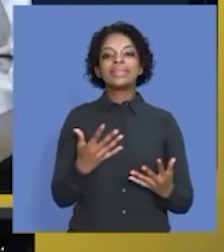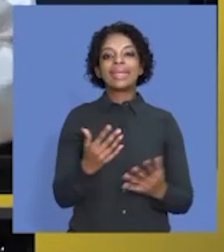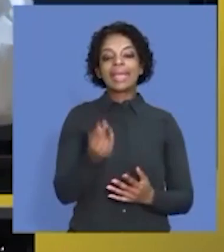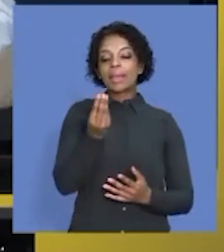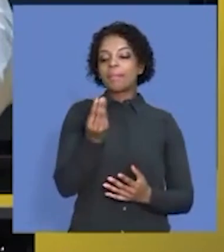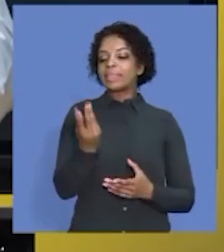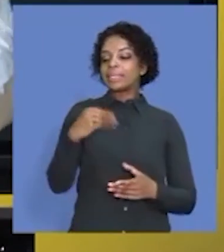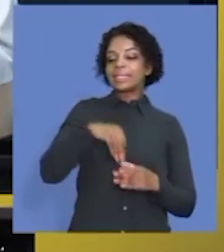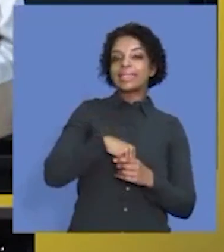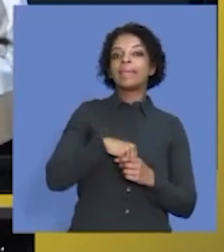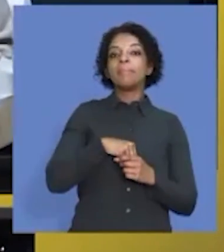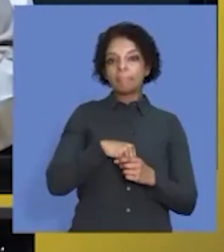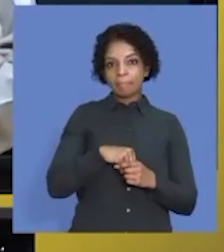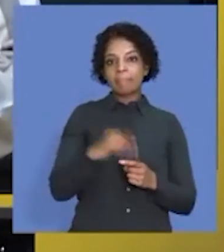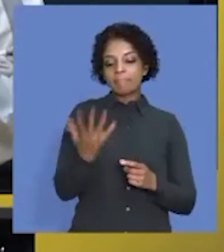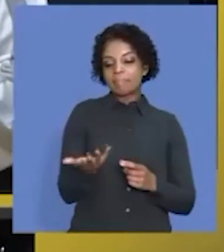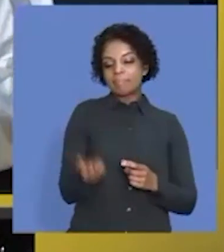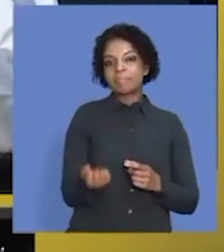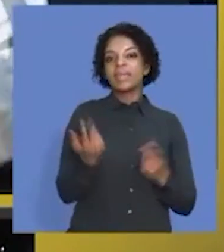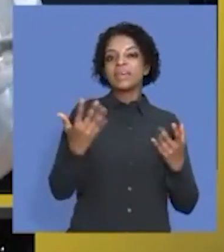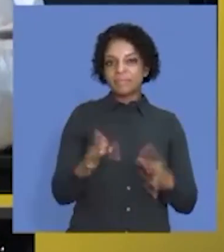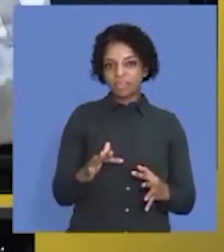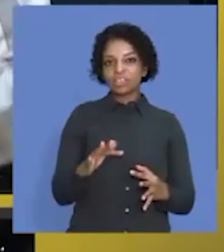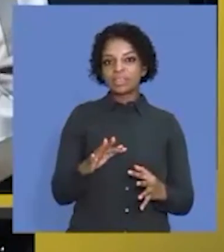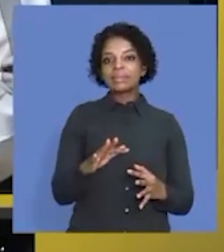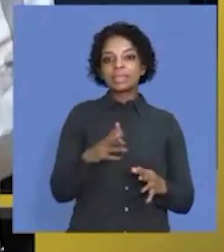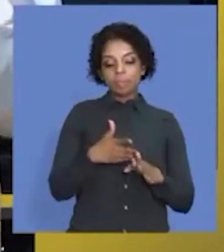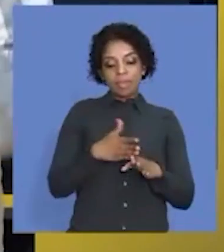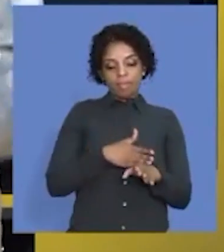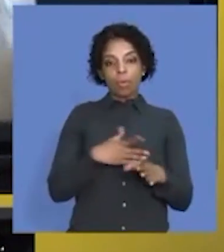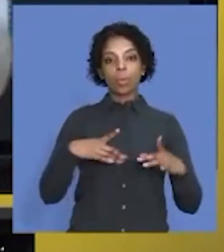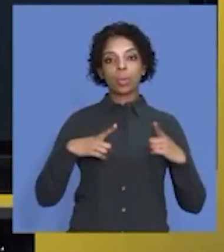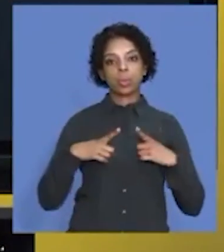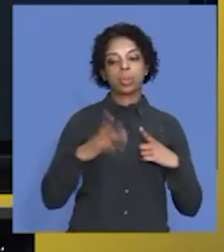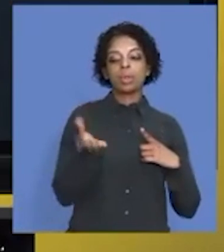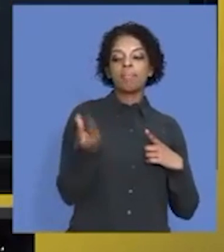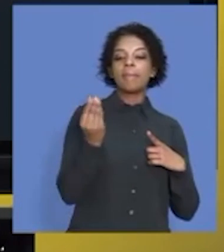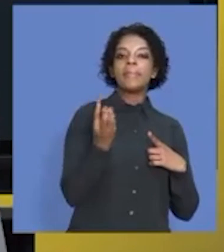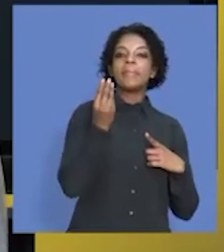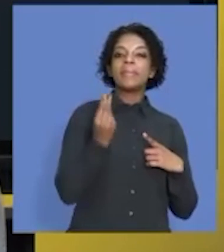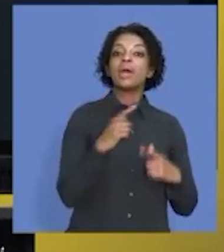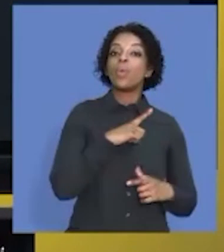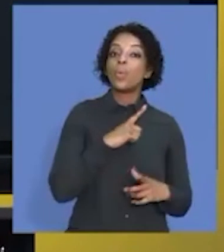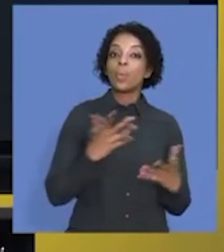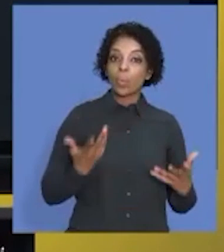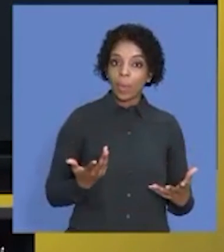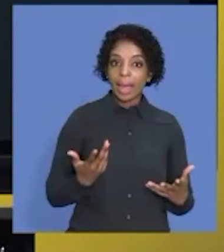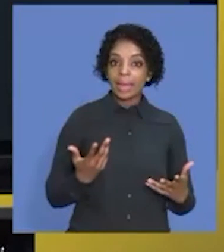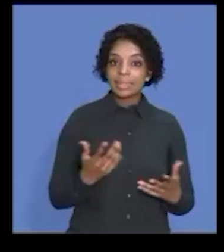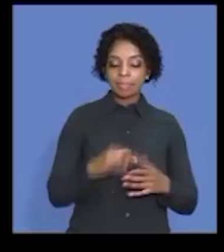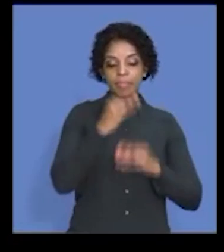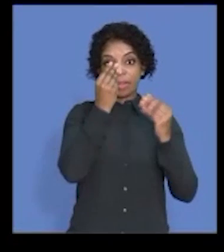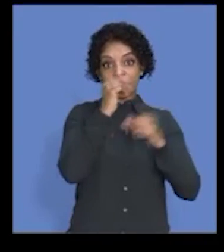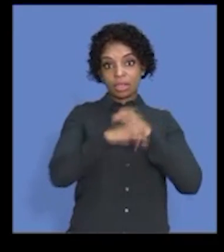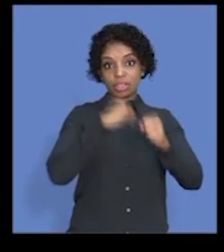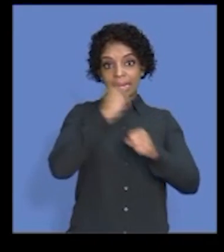income. In other words, income received in advance. Why? Our financial year ended in